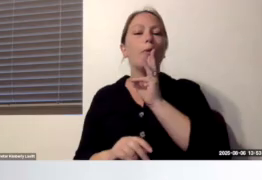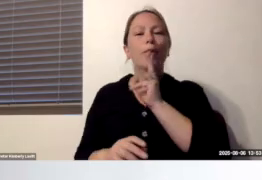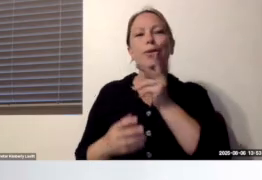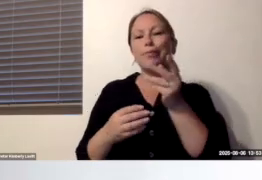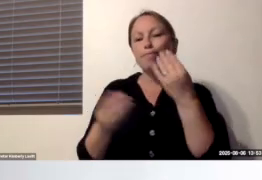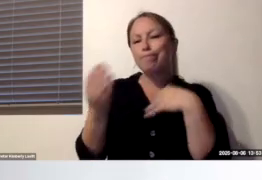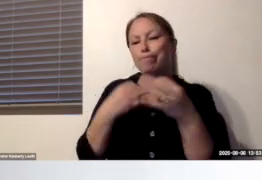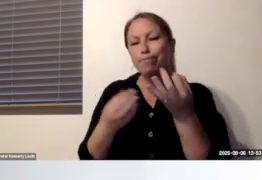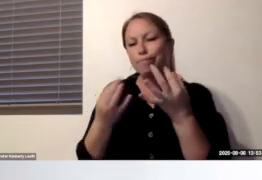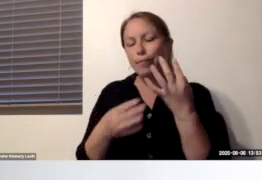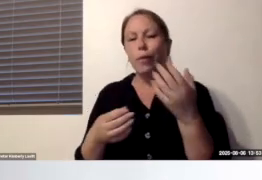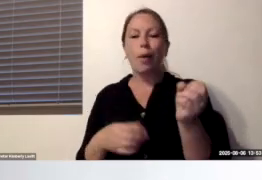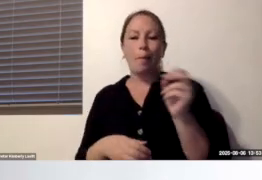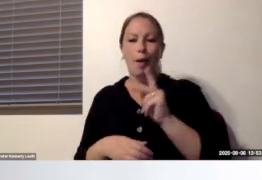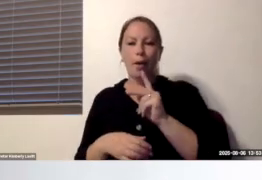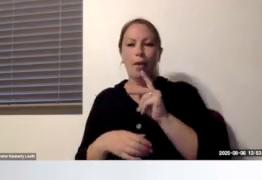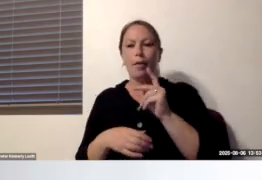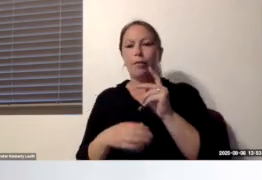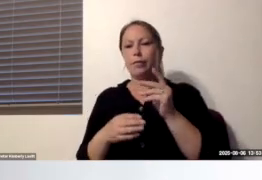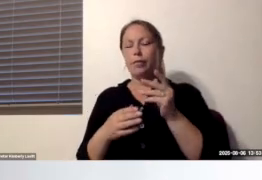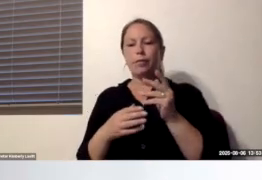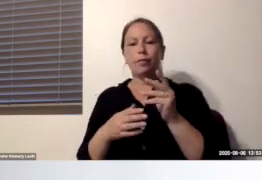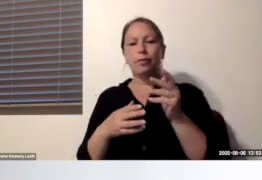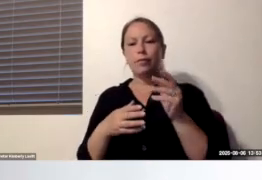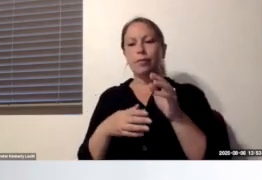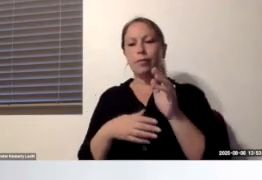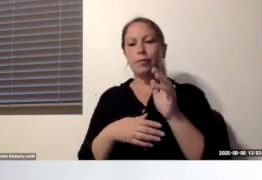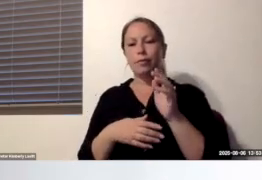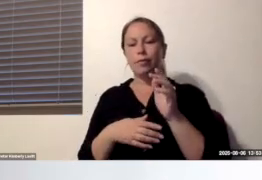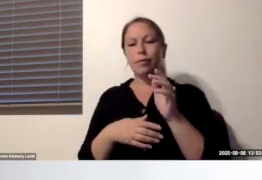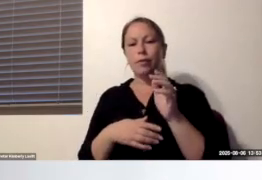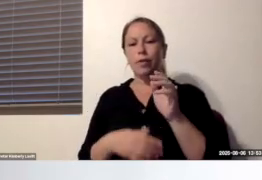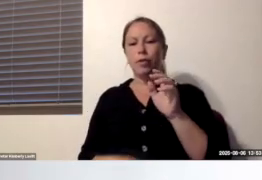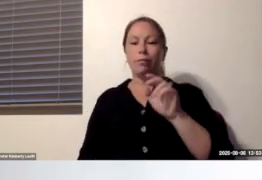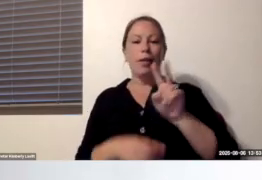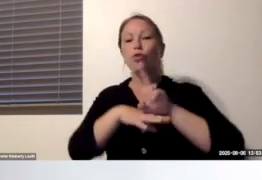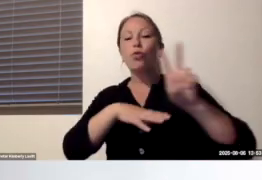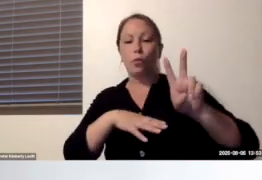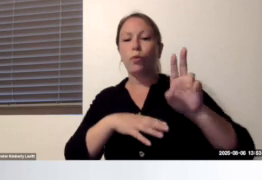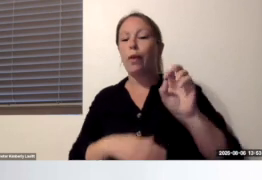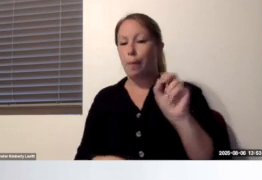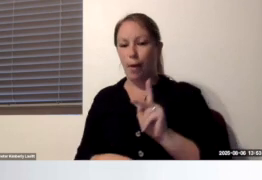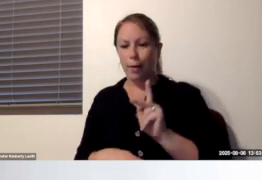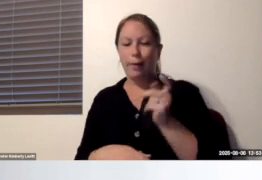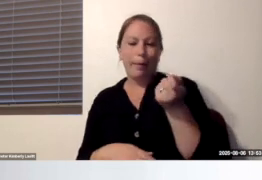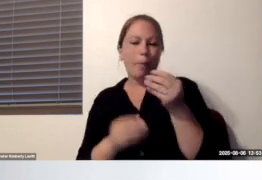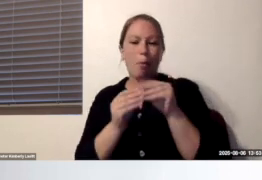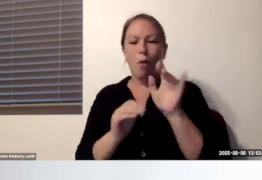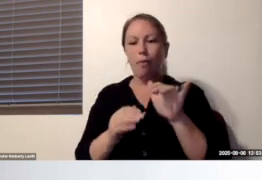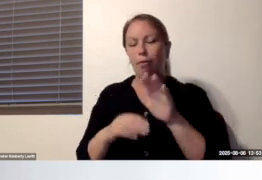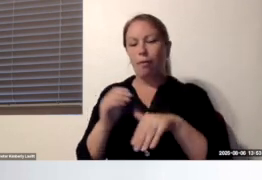We'll come back. Let's just make it an even, let's say come back at 2 p.m. So it's a little more than a 5-minute break.